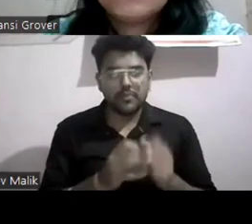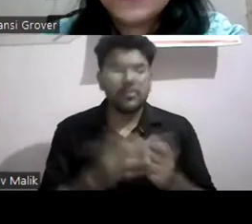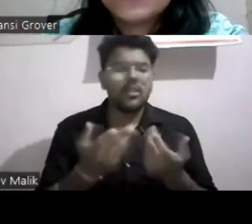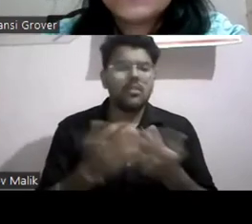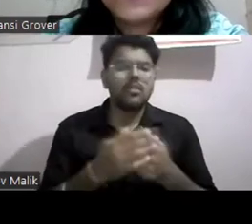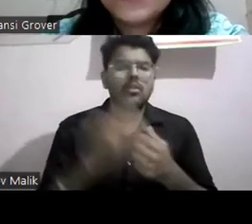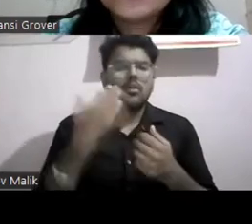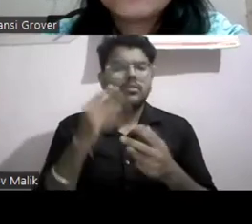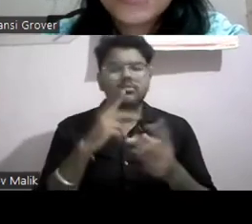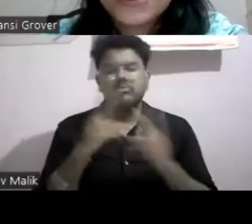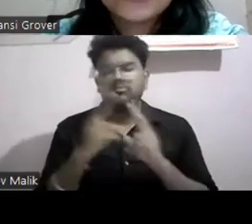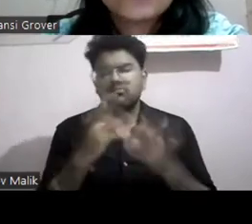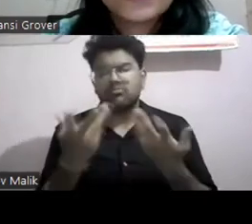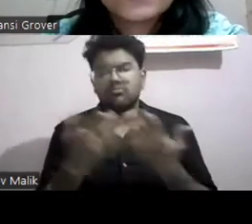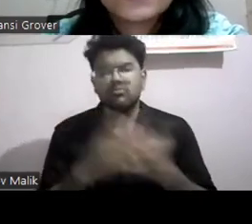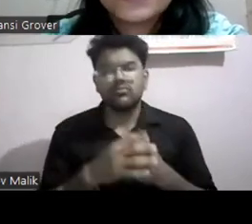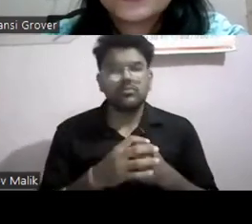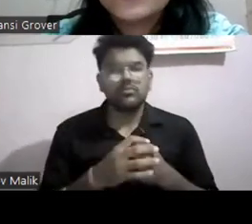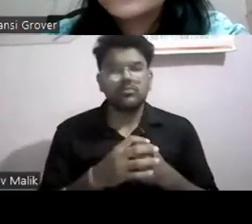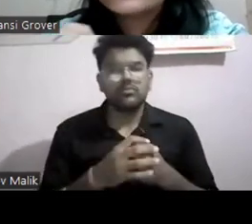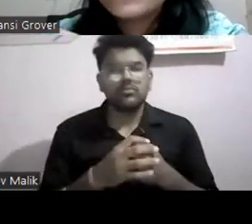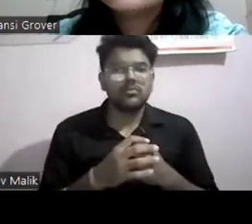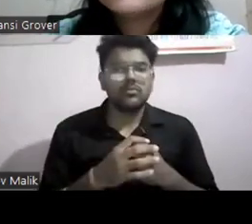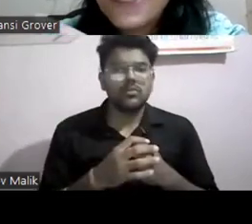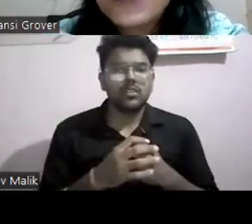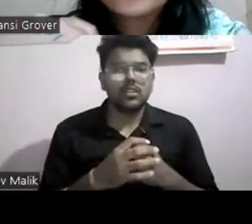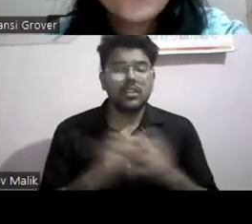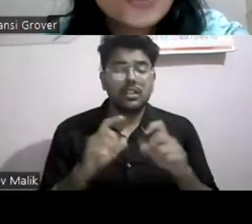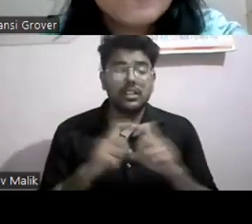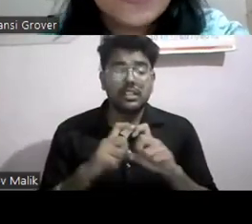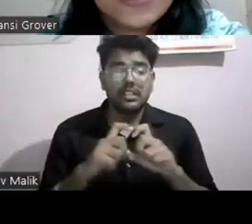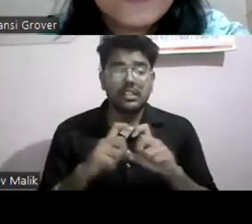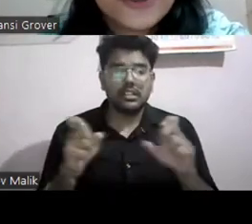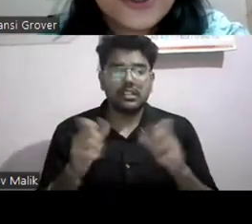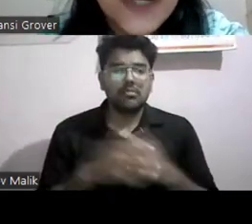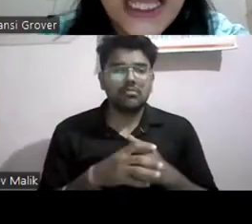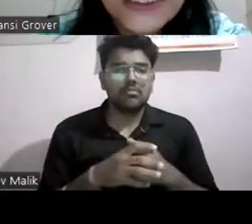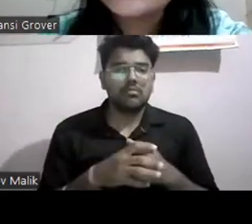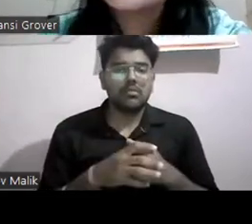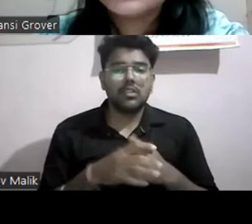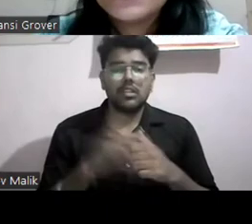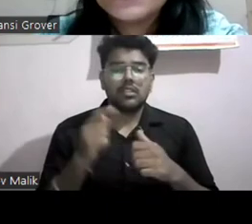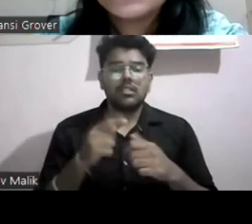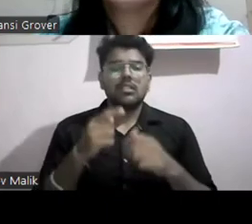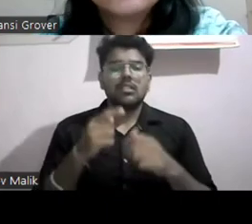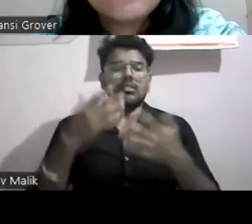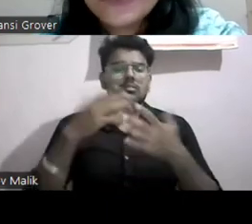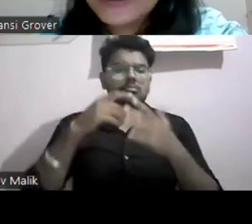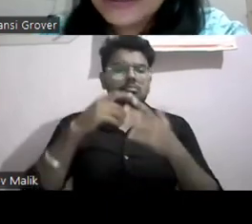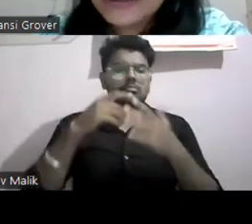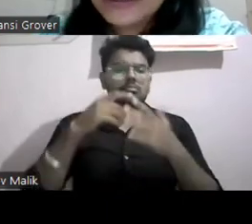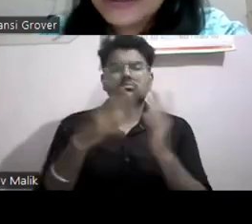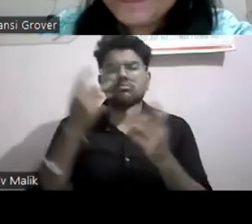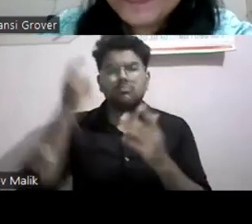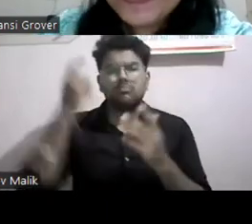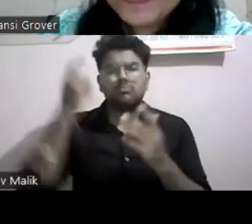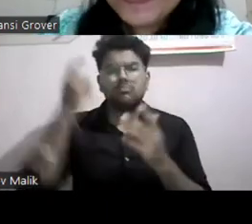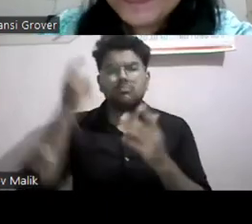developmental disability. We need to take into consideration that there could be a different brain thinking